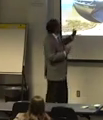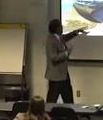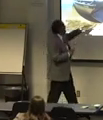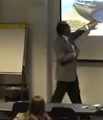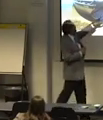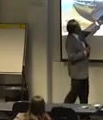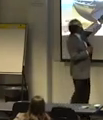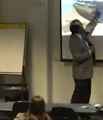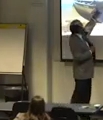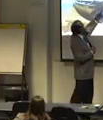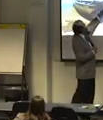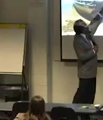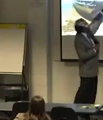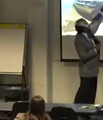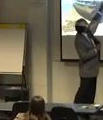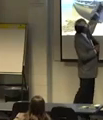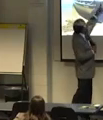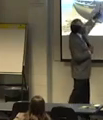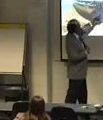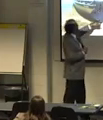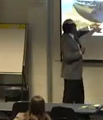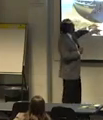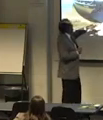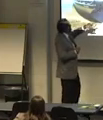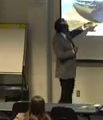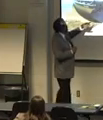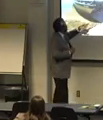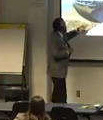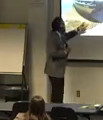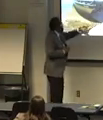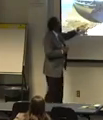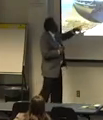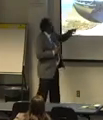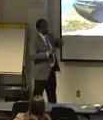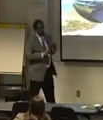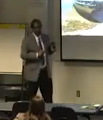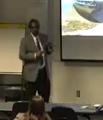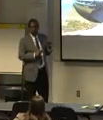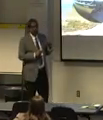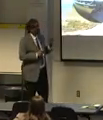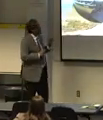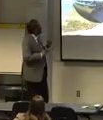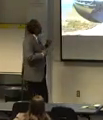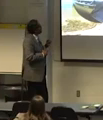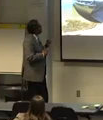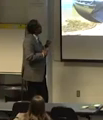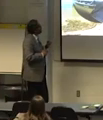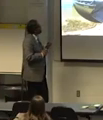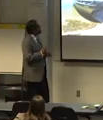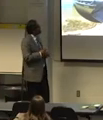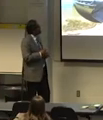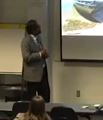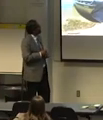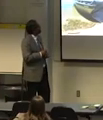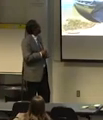We got on this boat from this dock, which was not how our wheelchair user friend got on the dock.